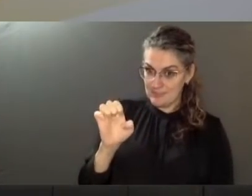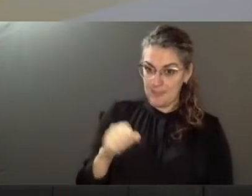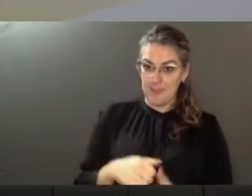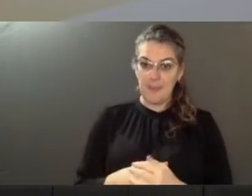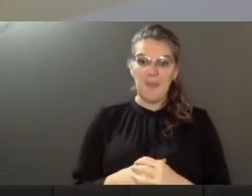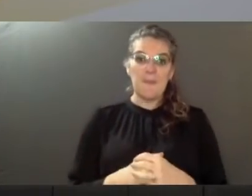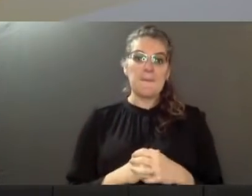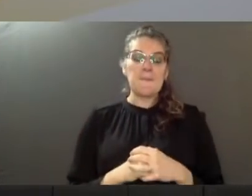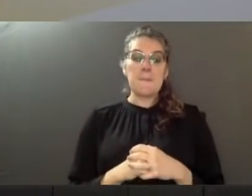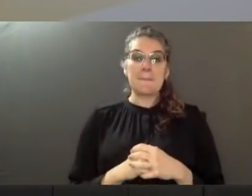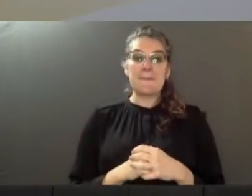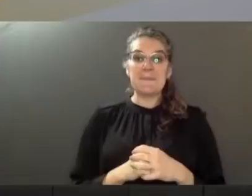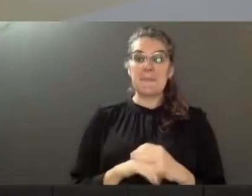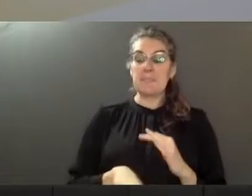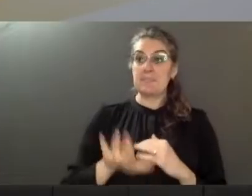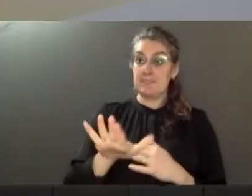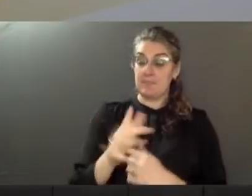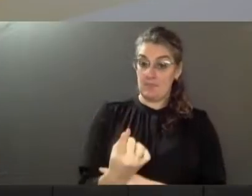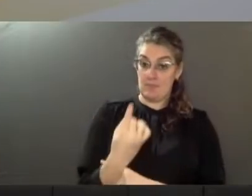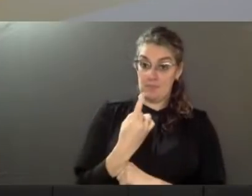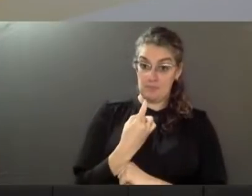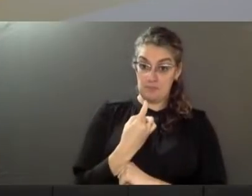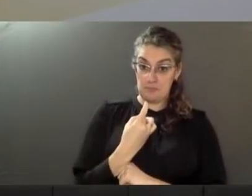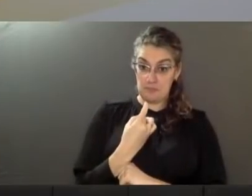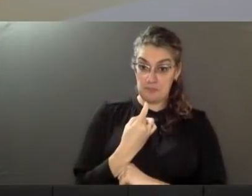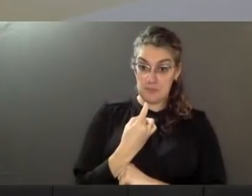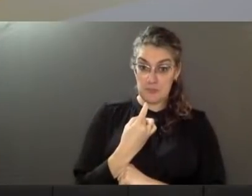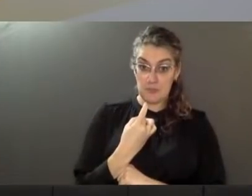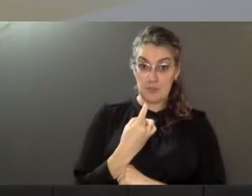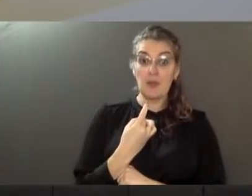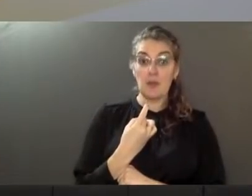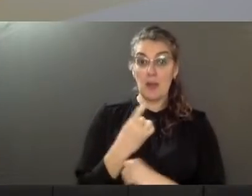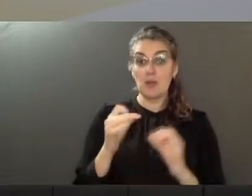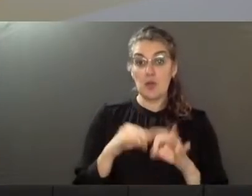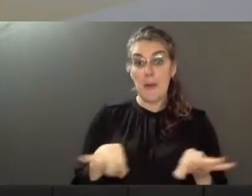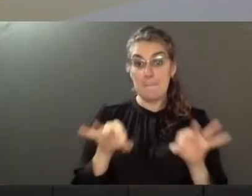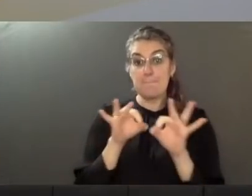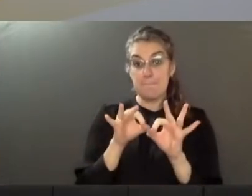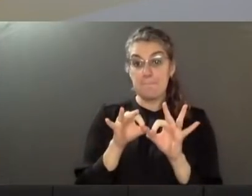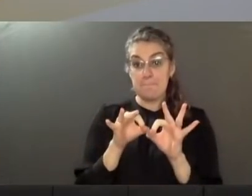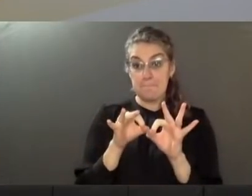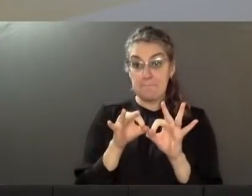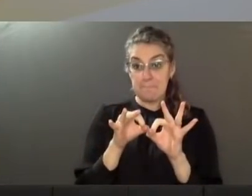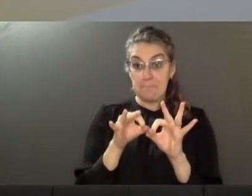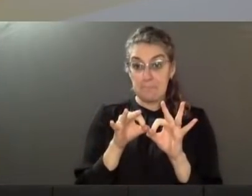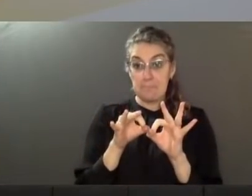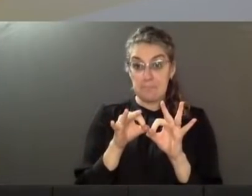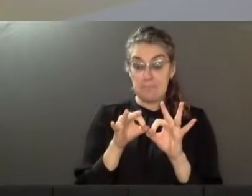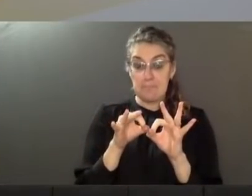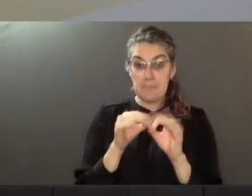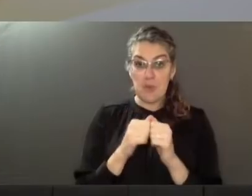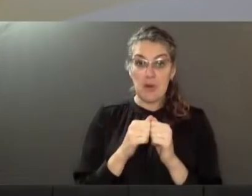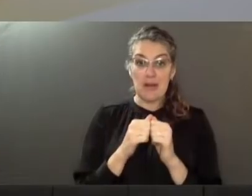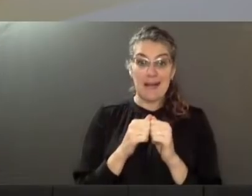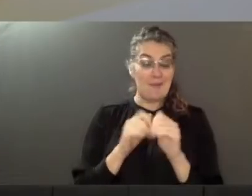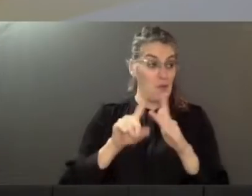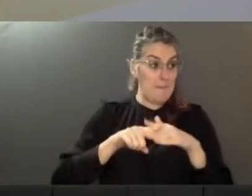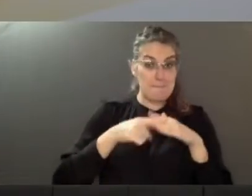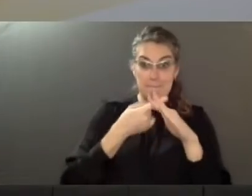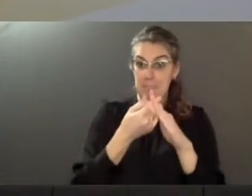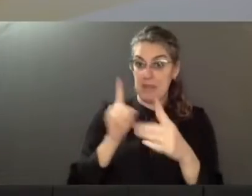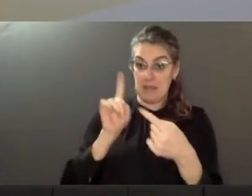comment is one that is important for really from the beginning of COVID.